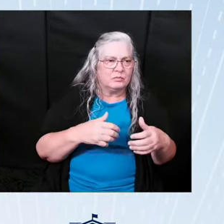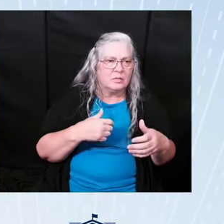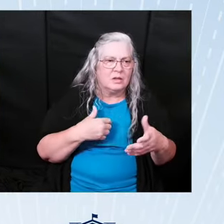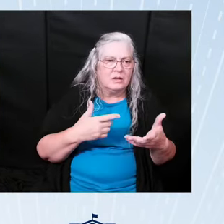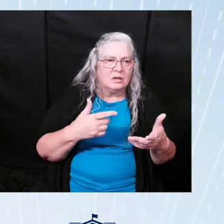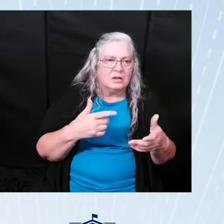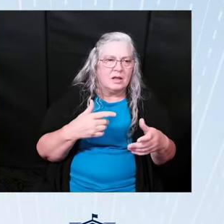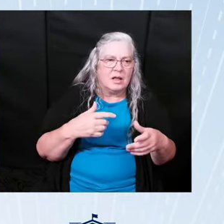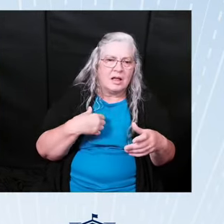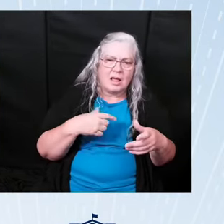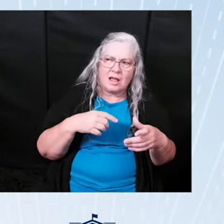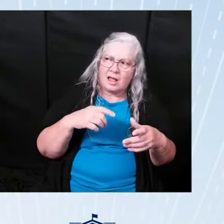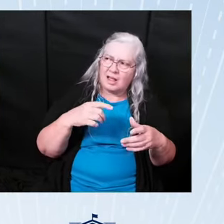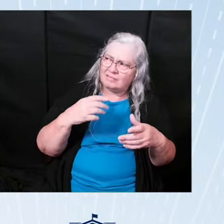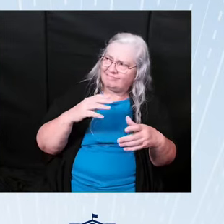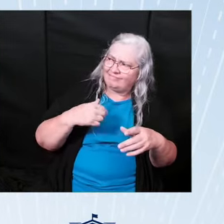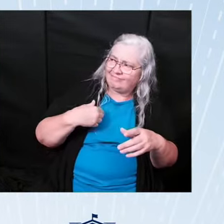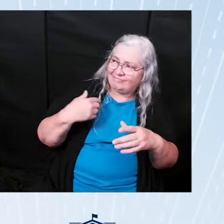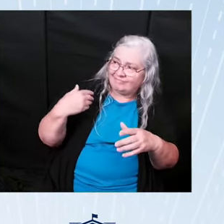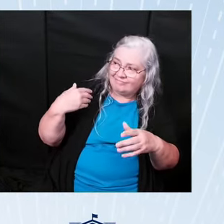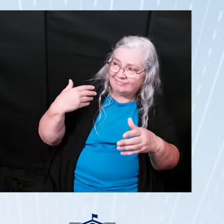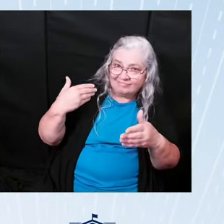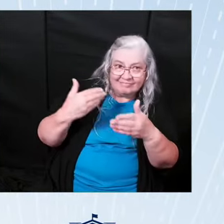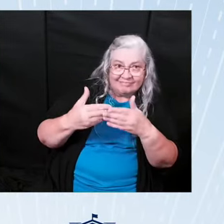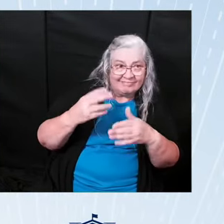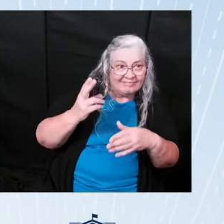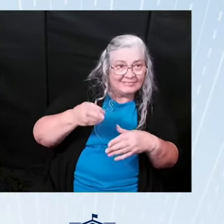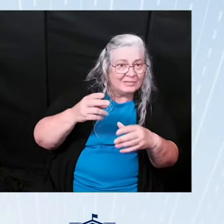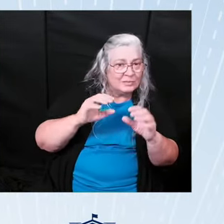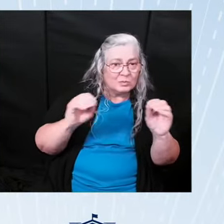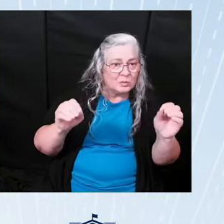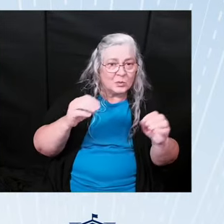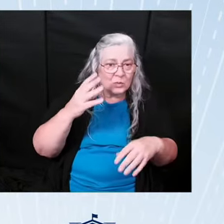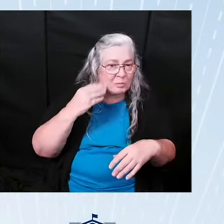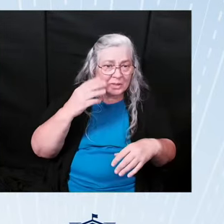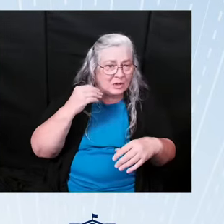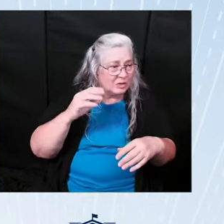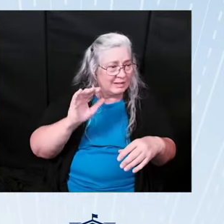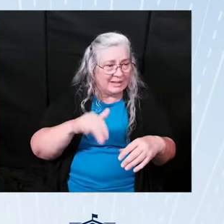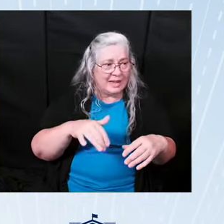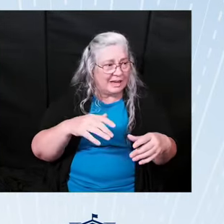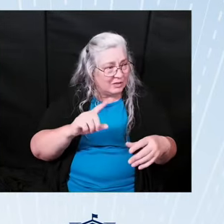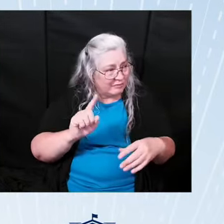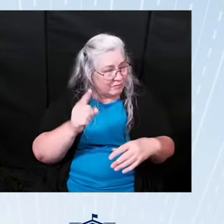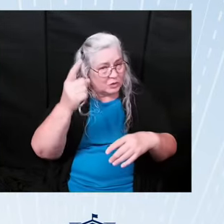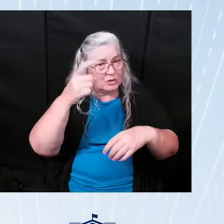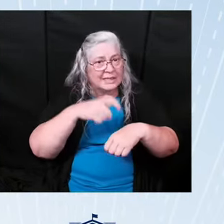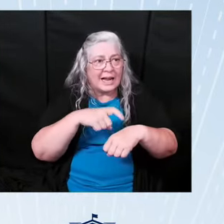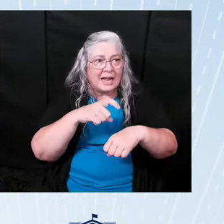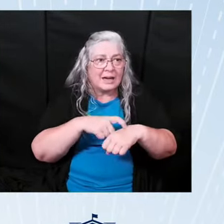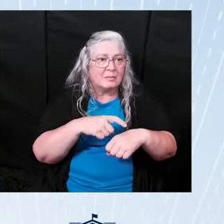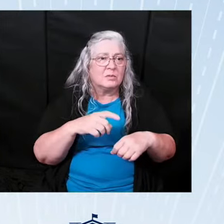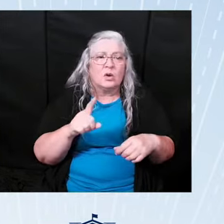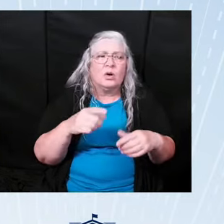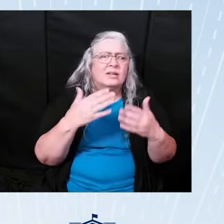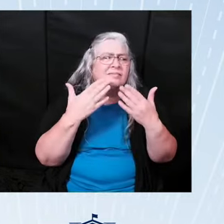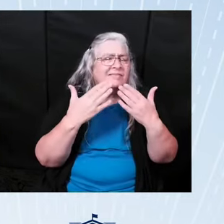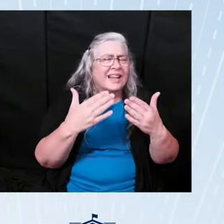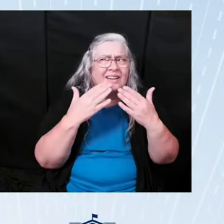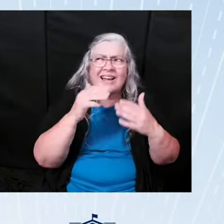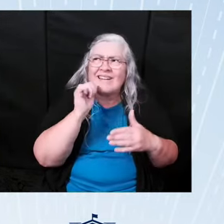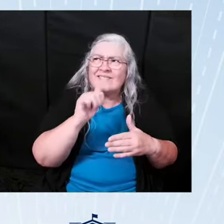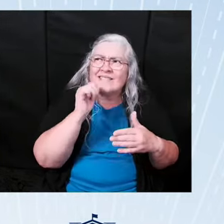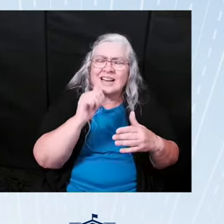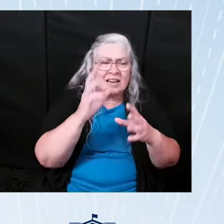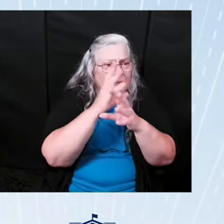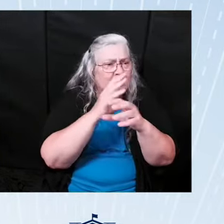welcome. I am grateful every day for the president's leadership around climate. Mayors have been